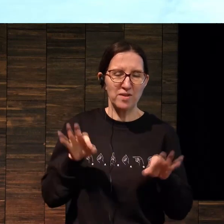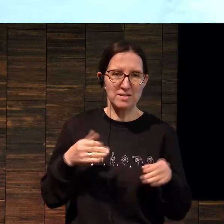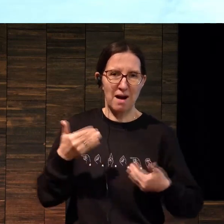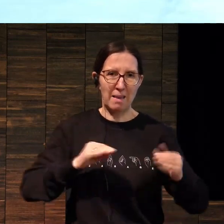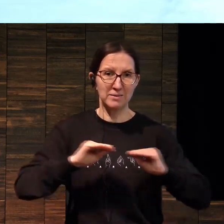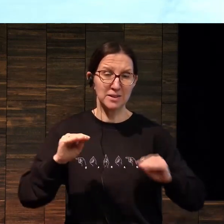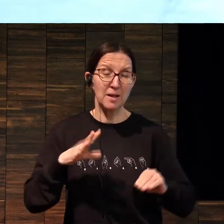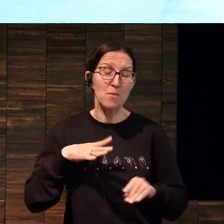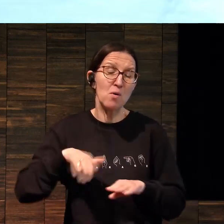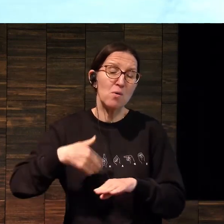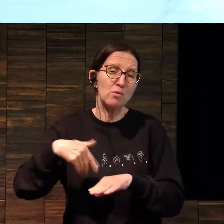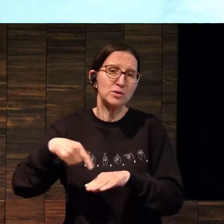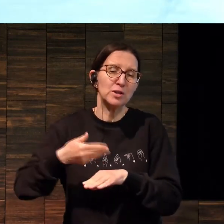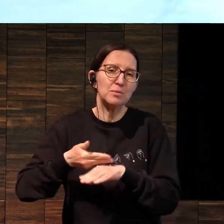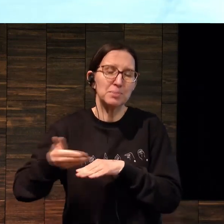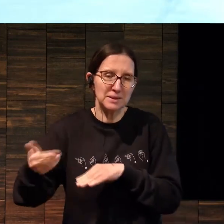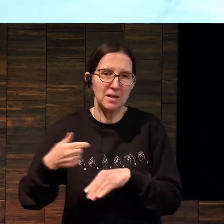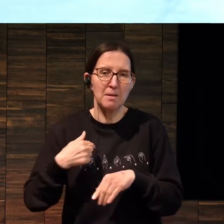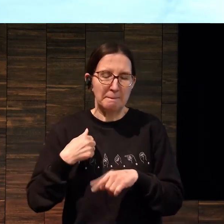combine